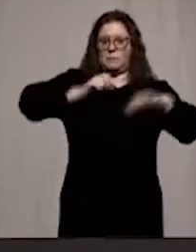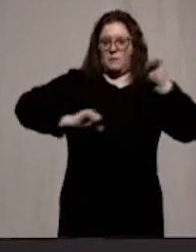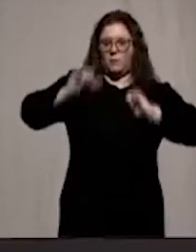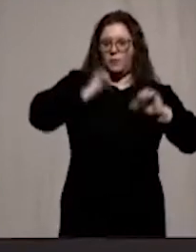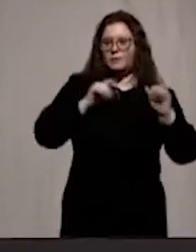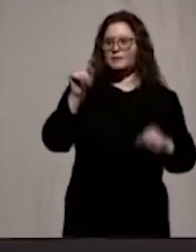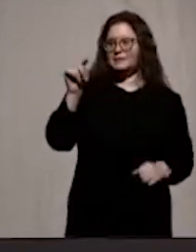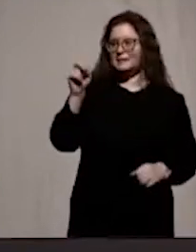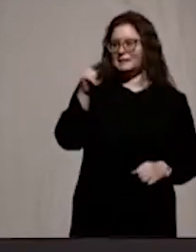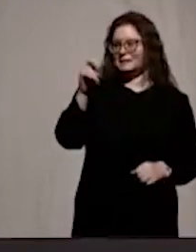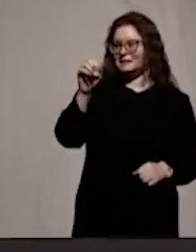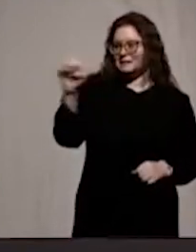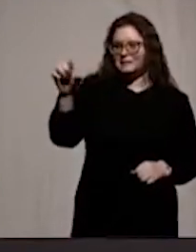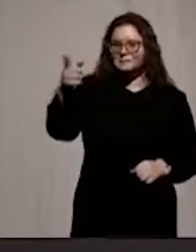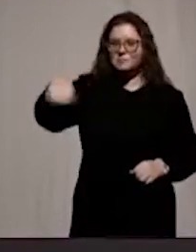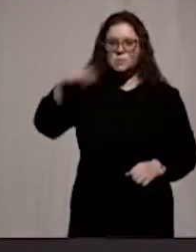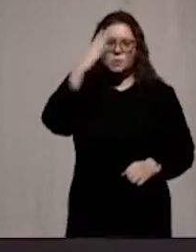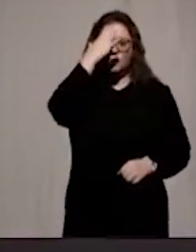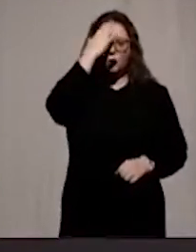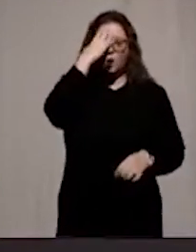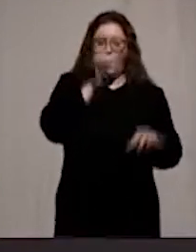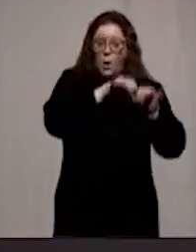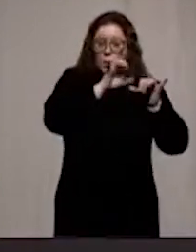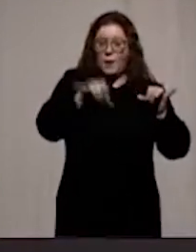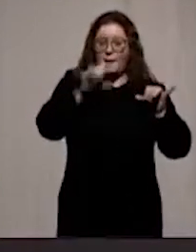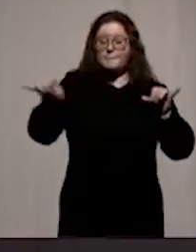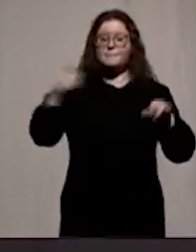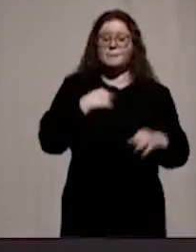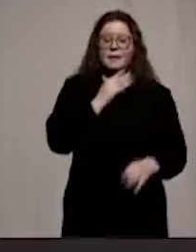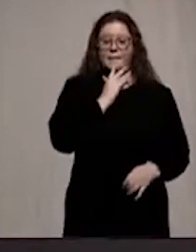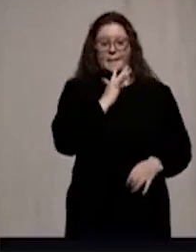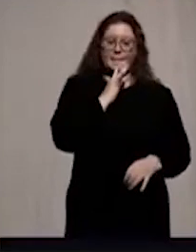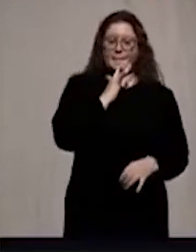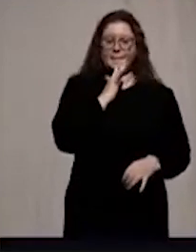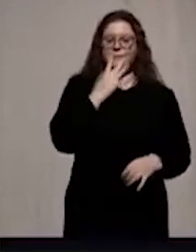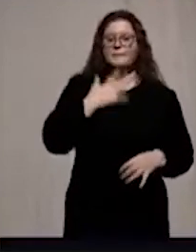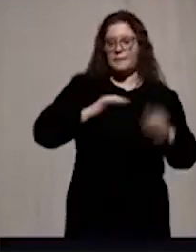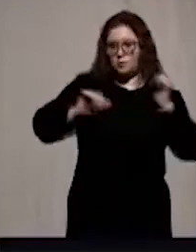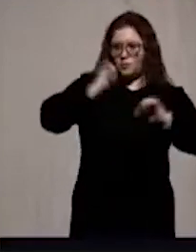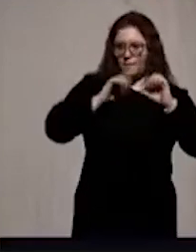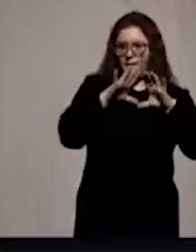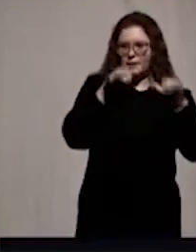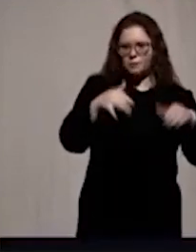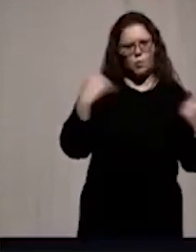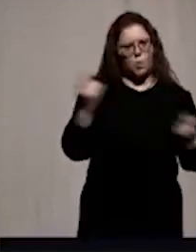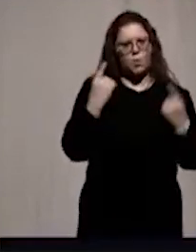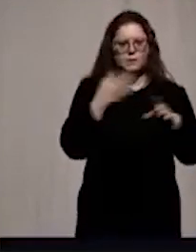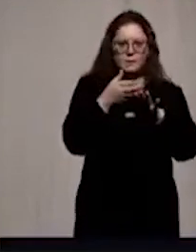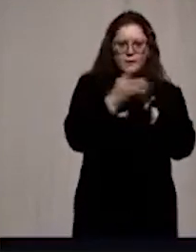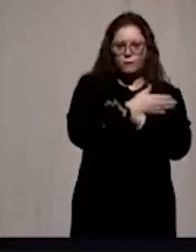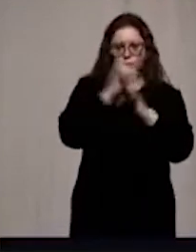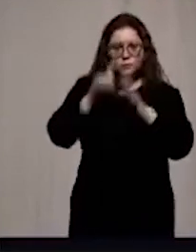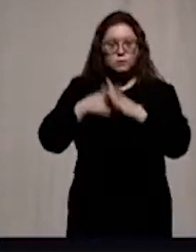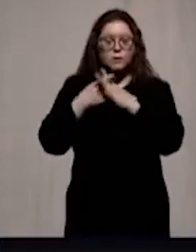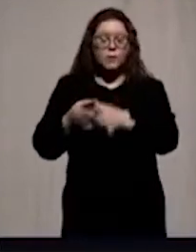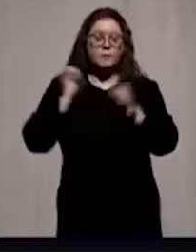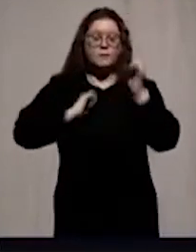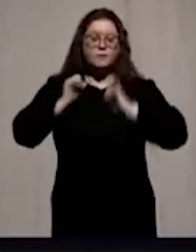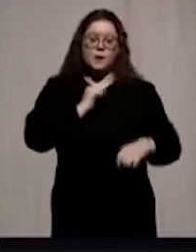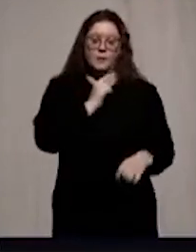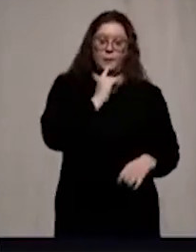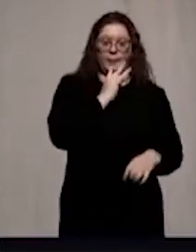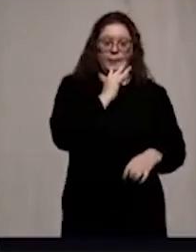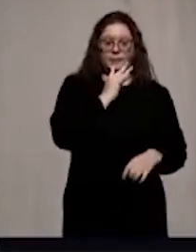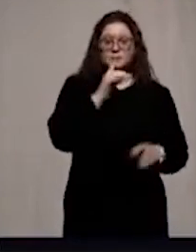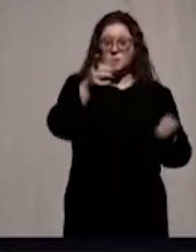familiar with, tongue twisters. So I know when I did drama in high school, we did a lot of tongue twisters before we went on stage. So if you guys could say this one with me,